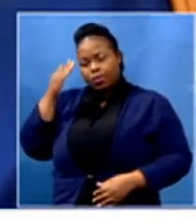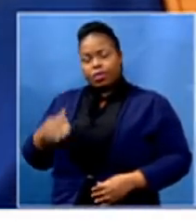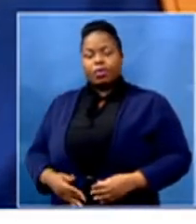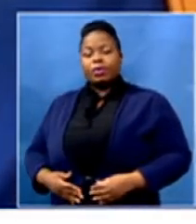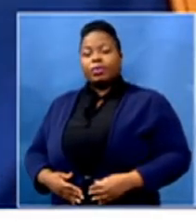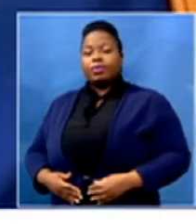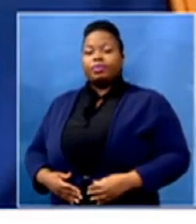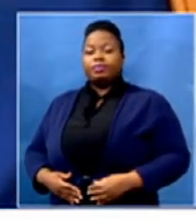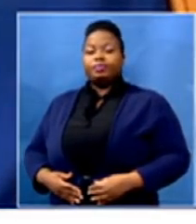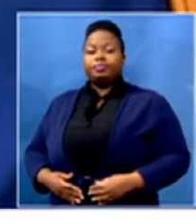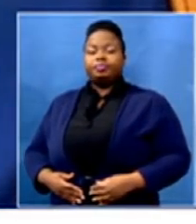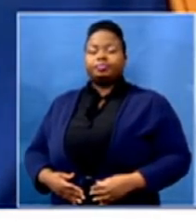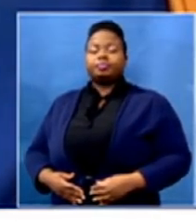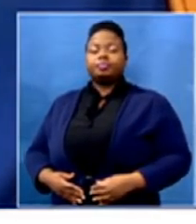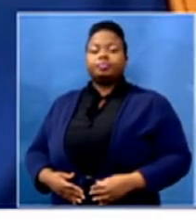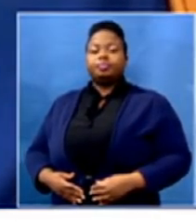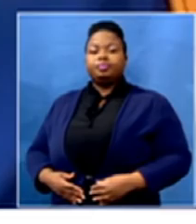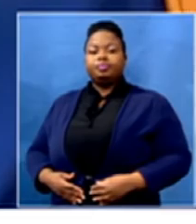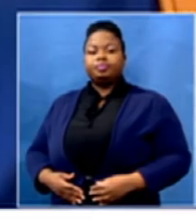it's going to be important that